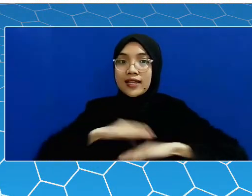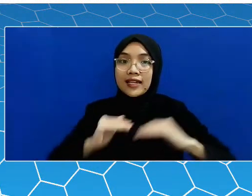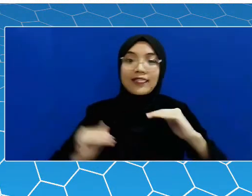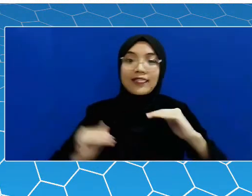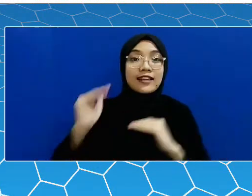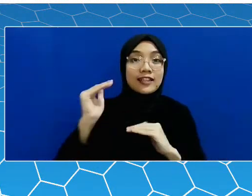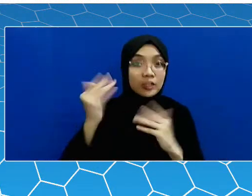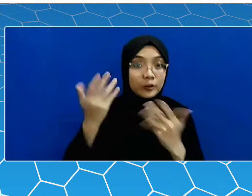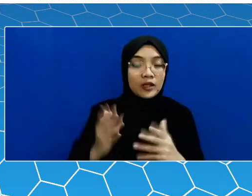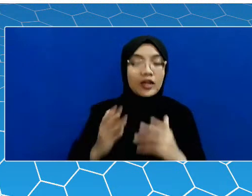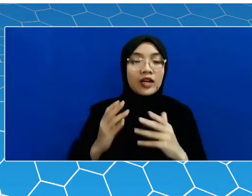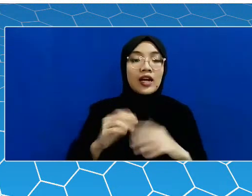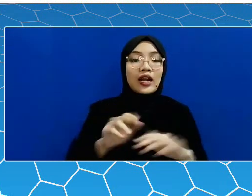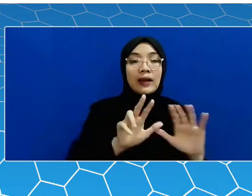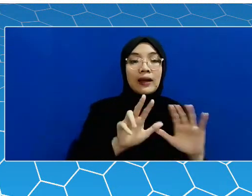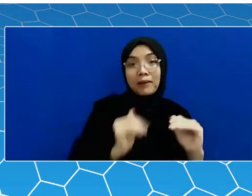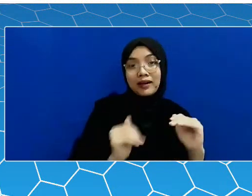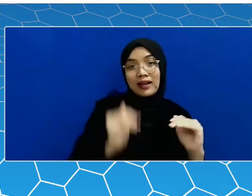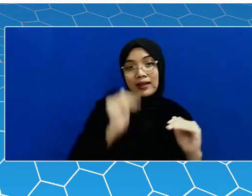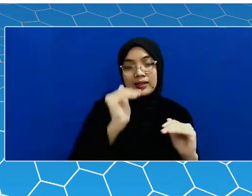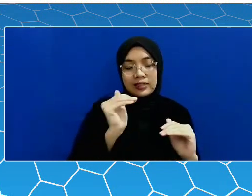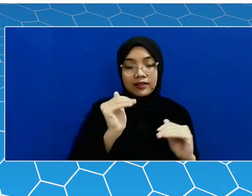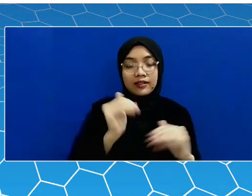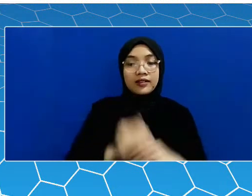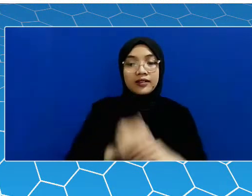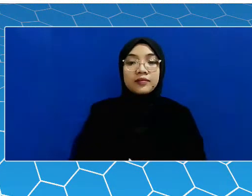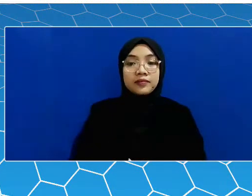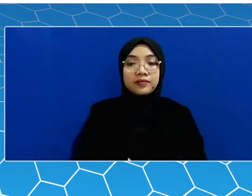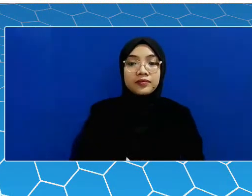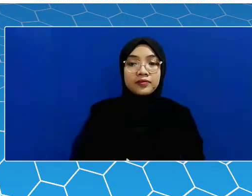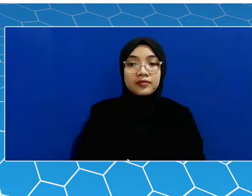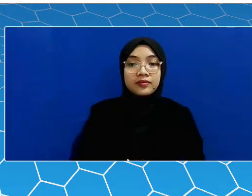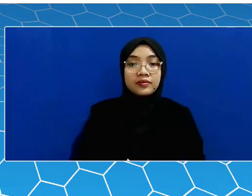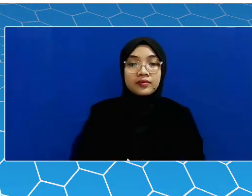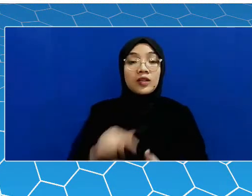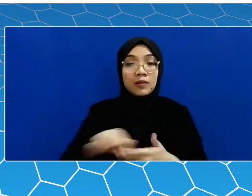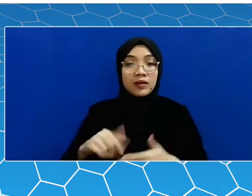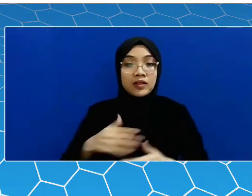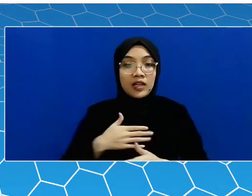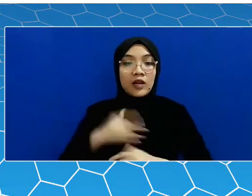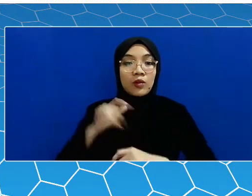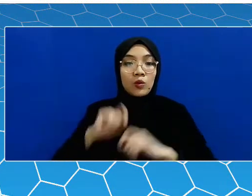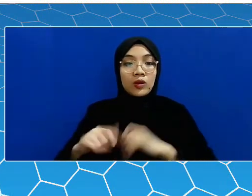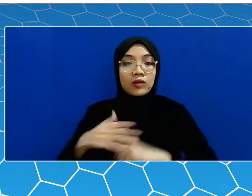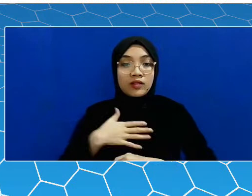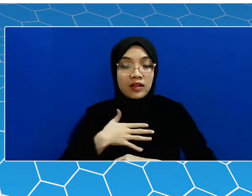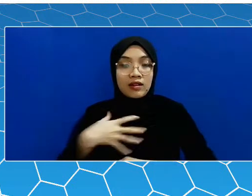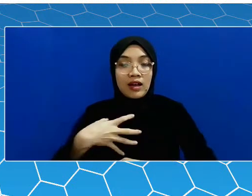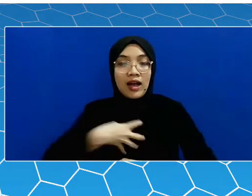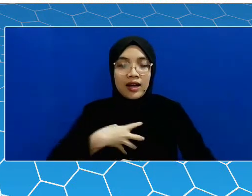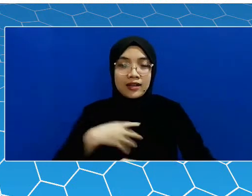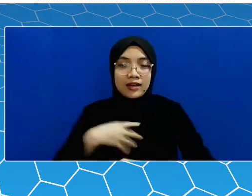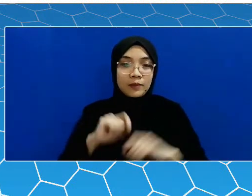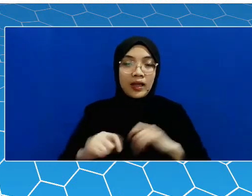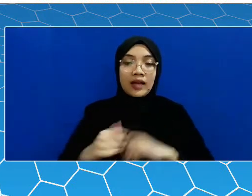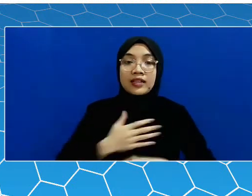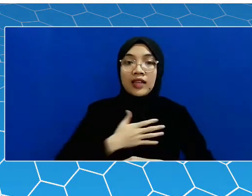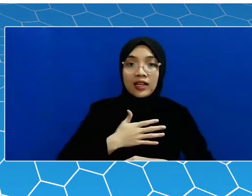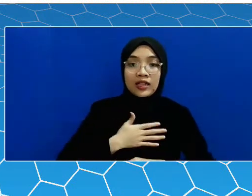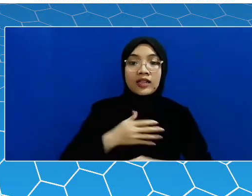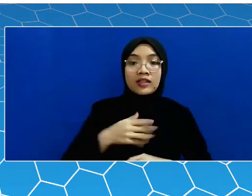is to my name, and I give the copyright to the Perdosi or Indonesian Neurologist